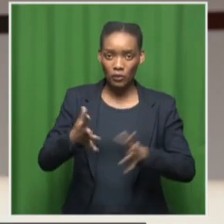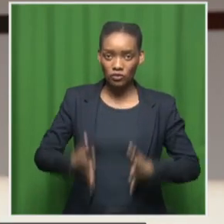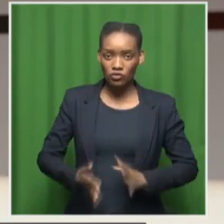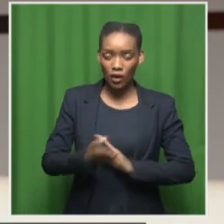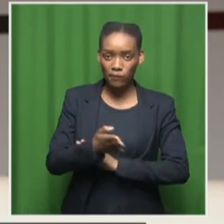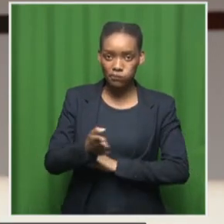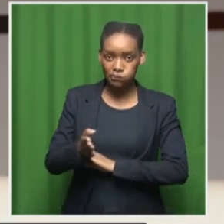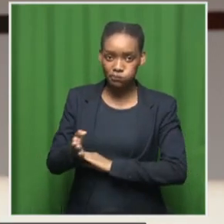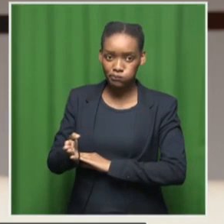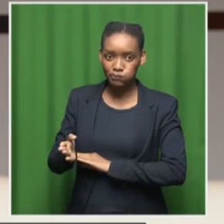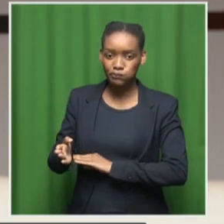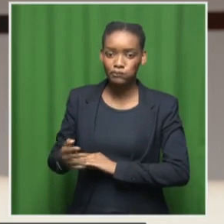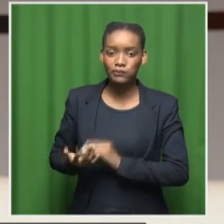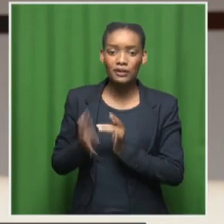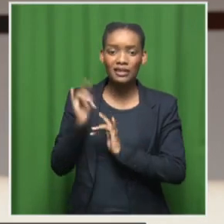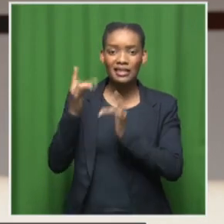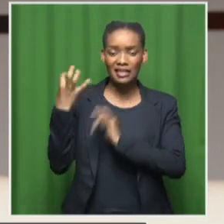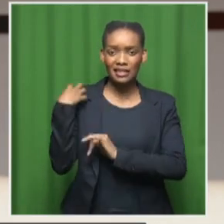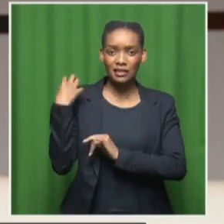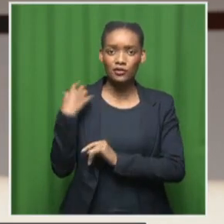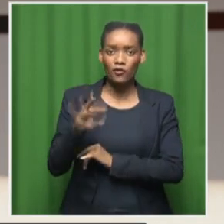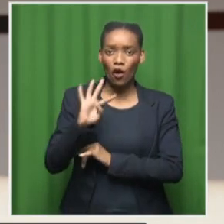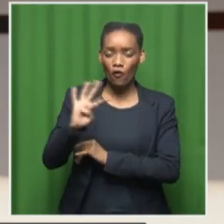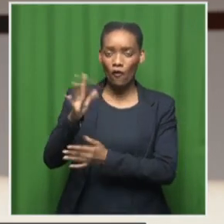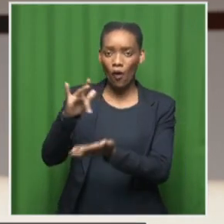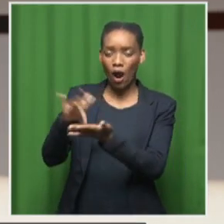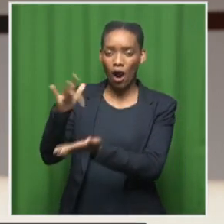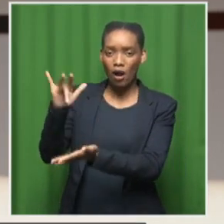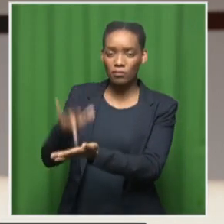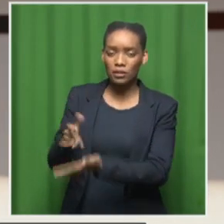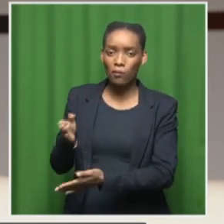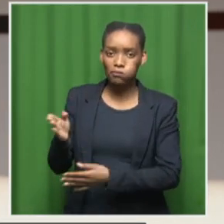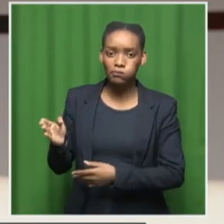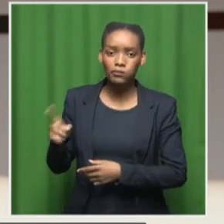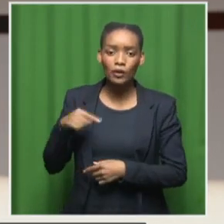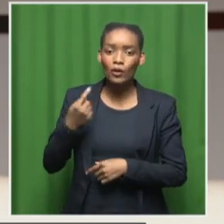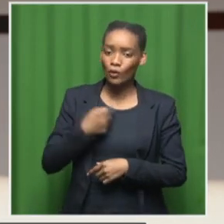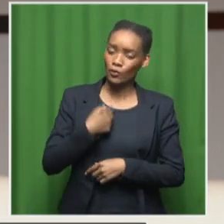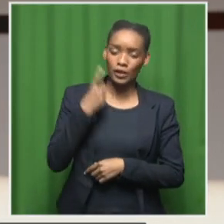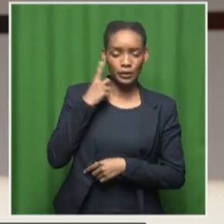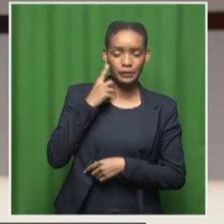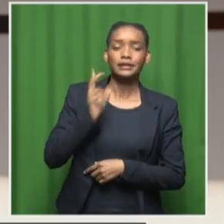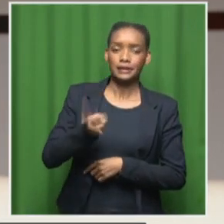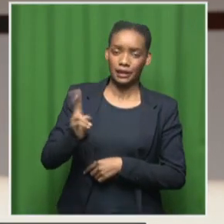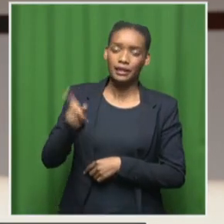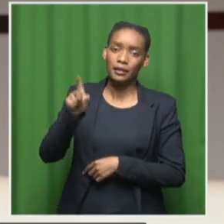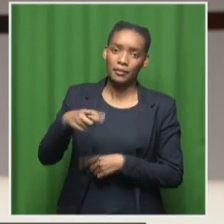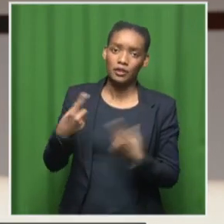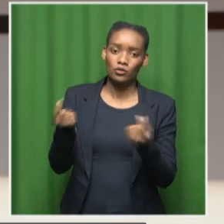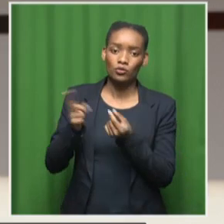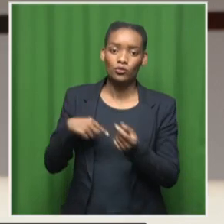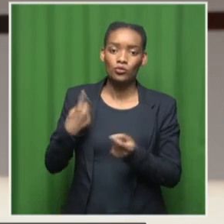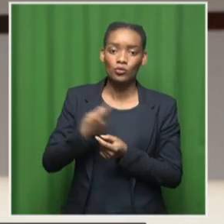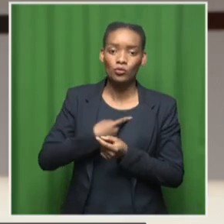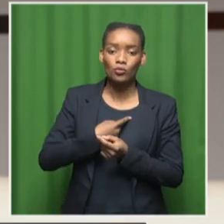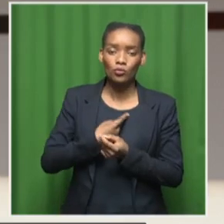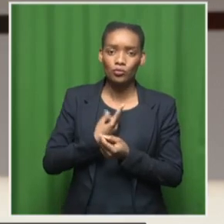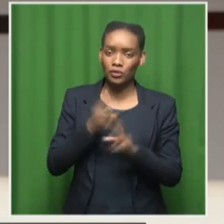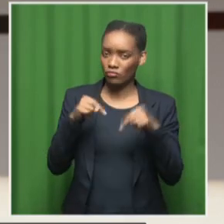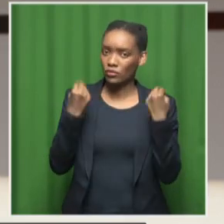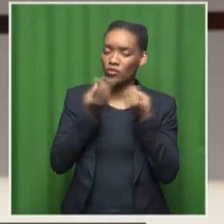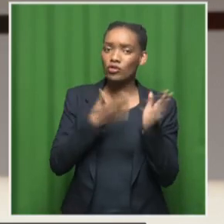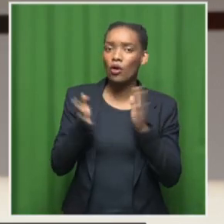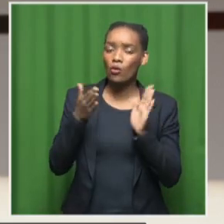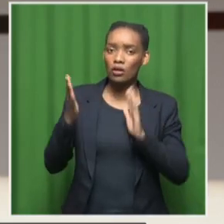Baxter Theatre, City Hall. We had 4 hubs. And we were like, we need to do this again. We're a national organization. We want